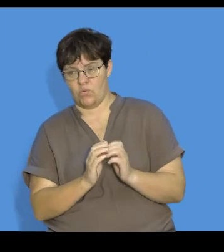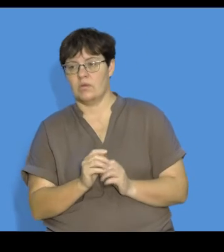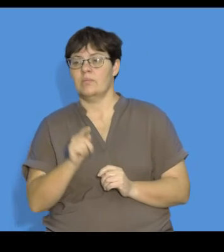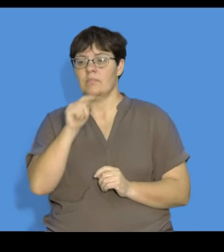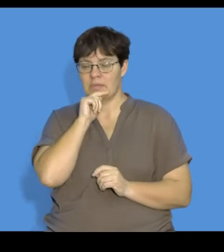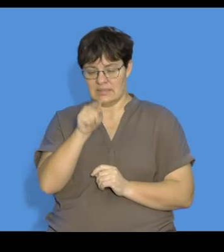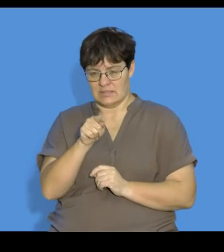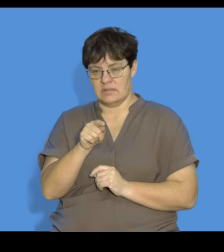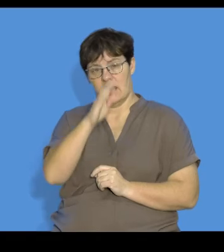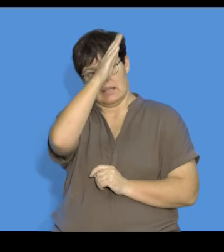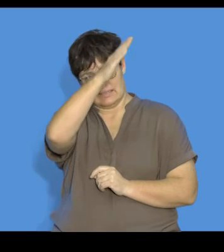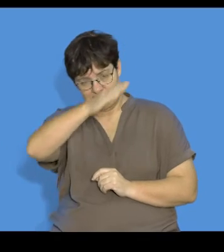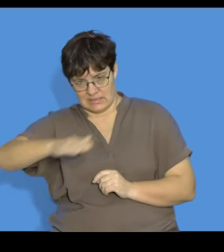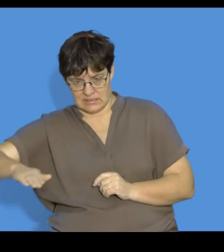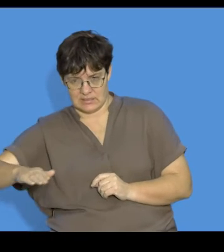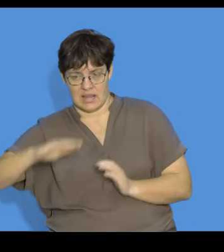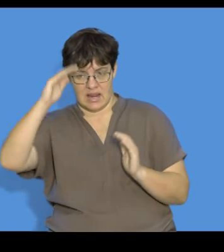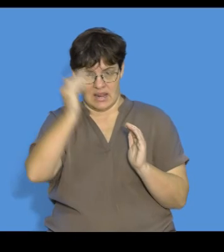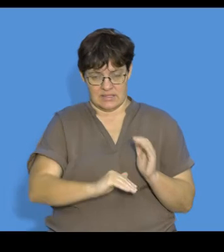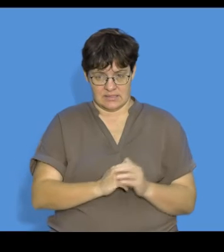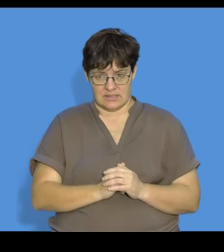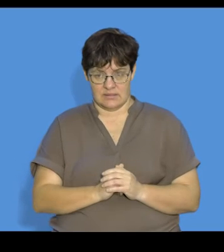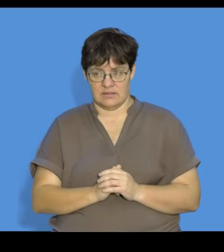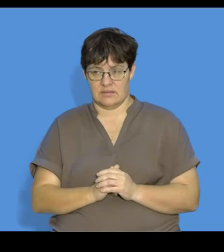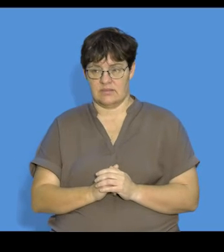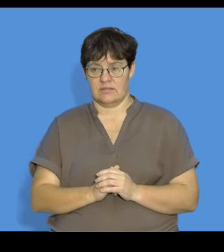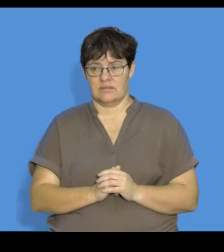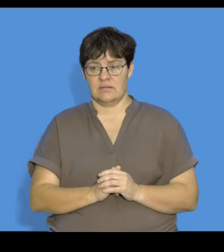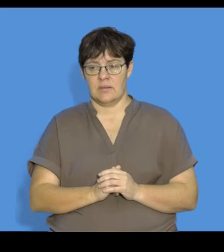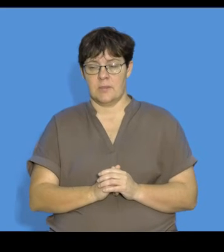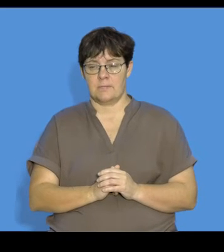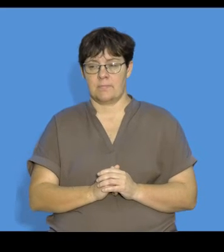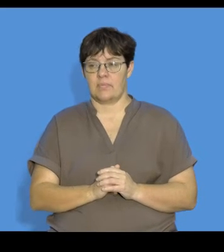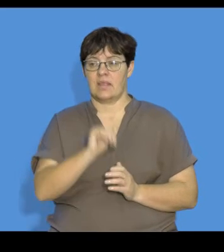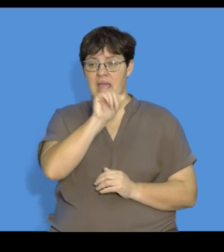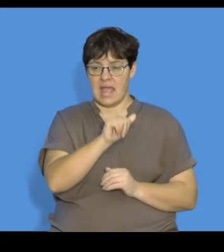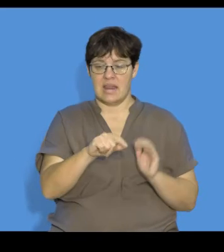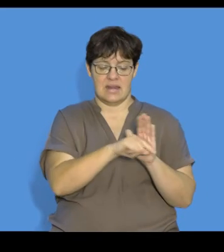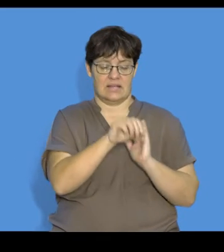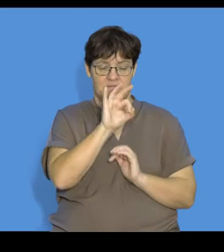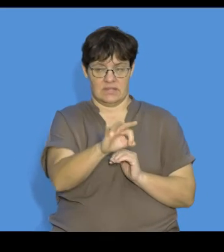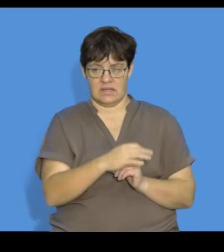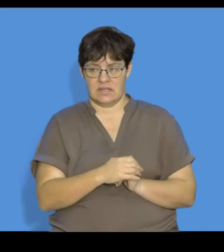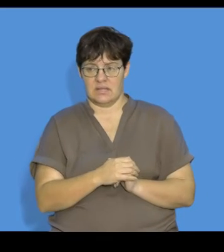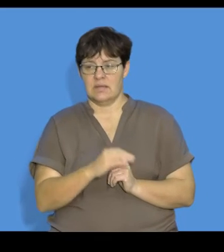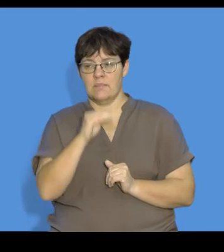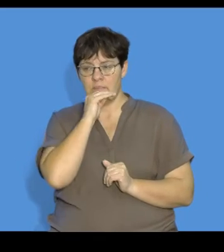0. Hence, this is a decreasing function. And then a is negative 3. The